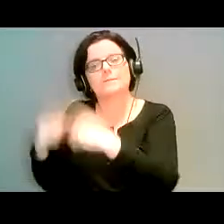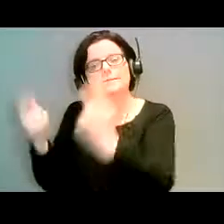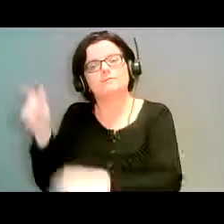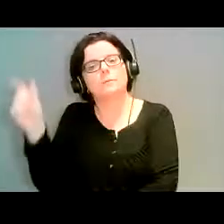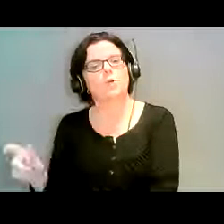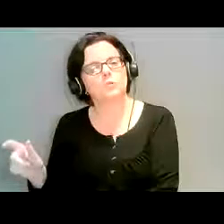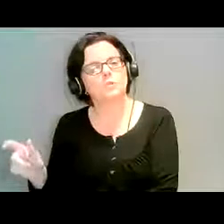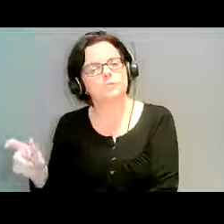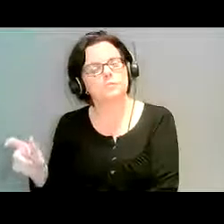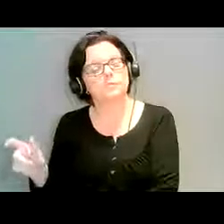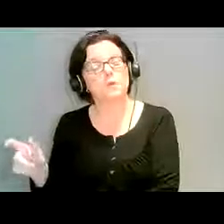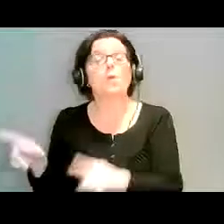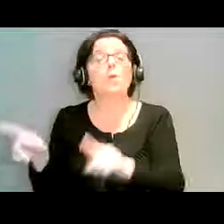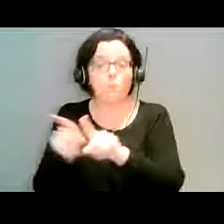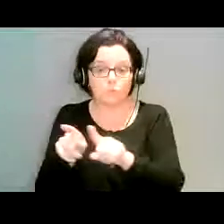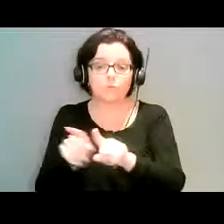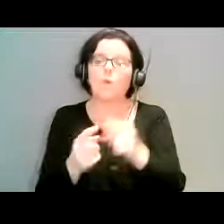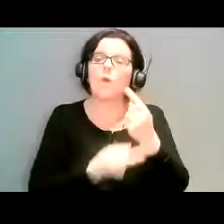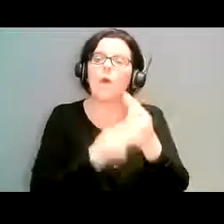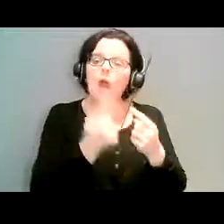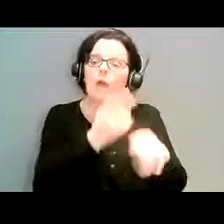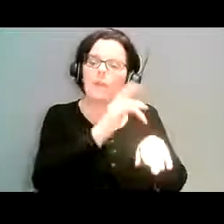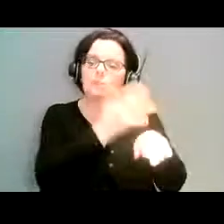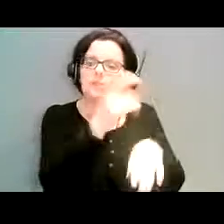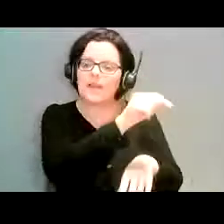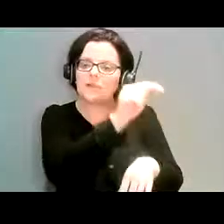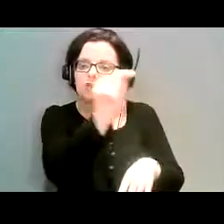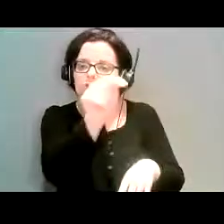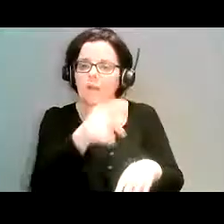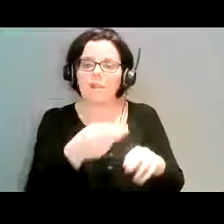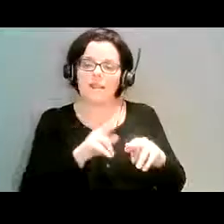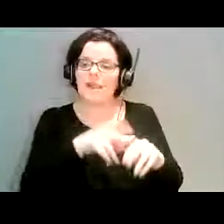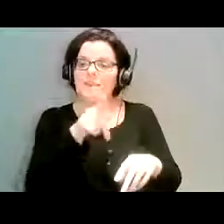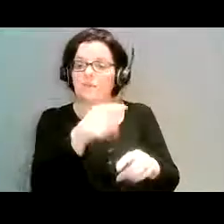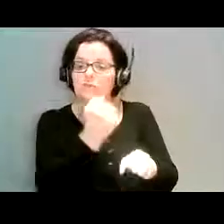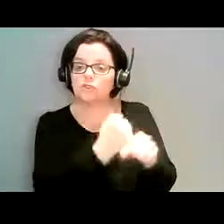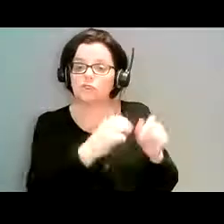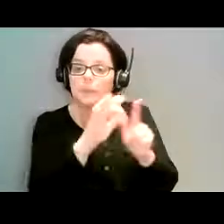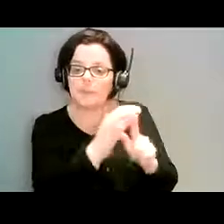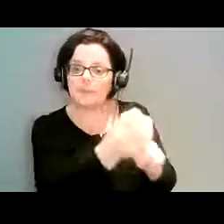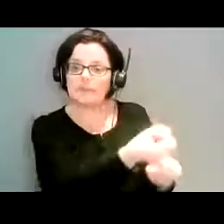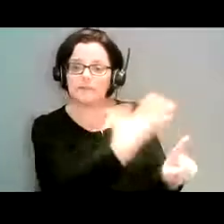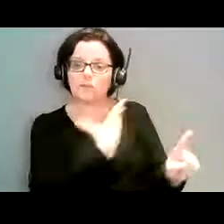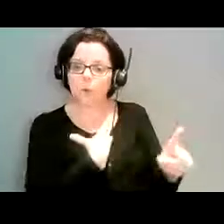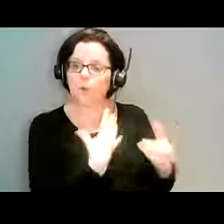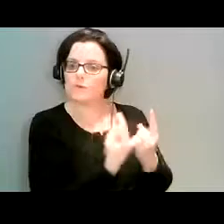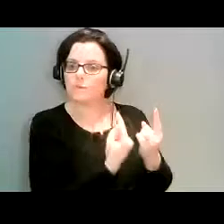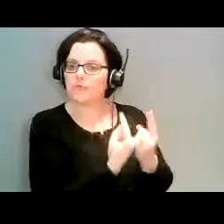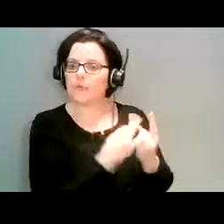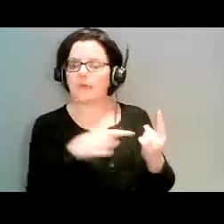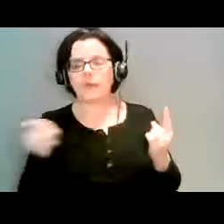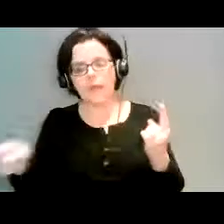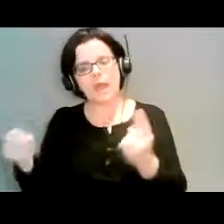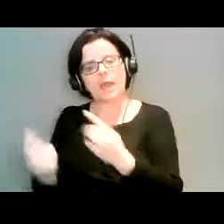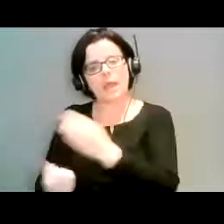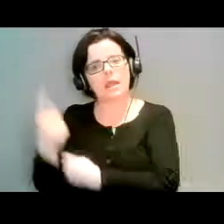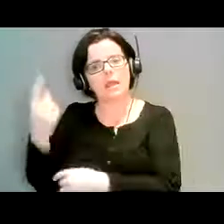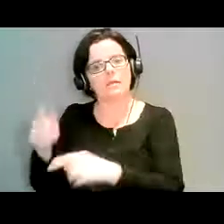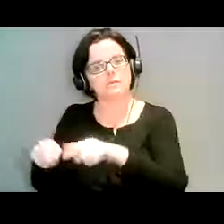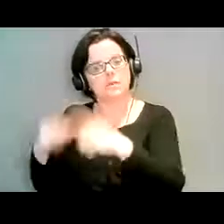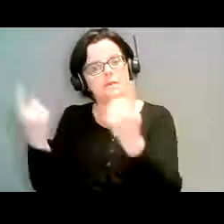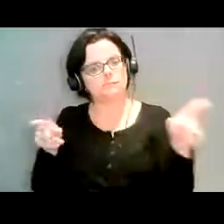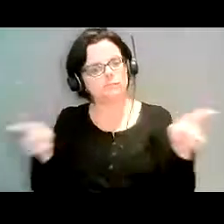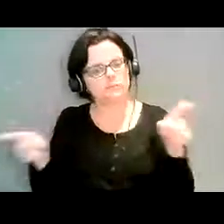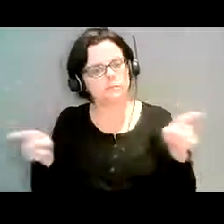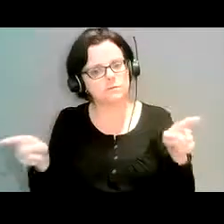to present evidence from other professionals. So for example, if your GP says one thing and the assessment says another, then of